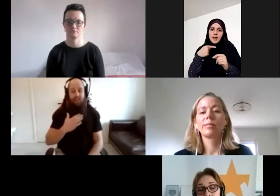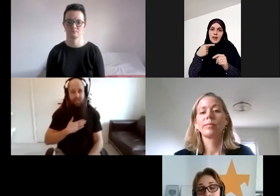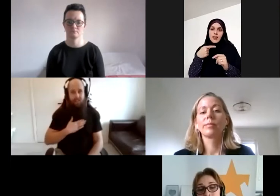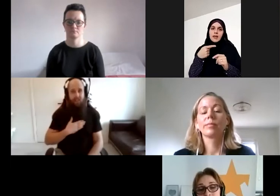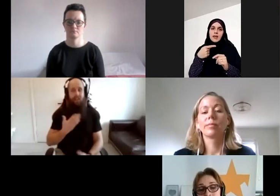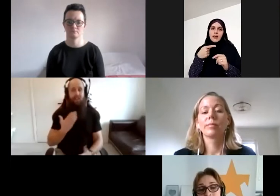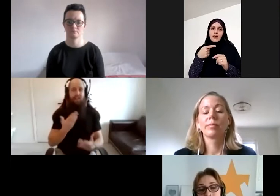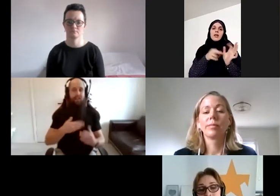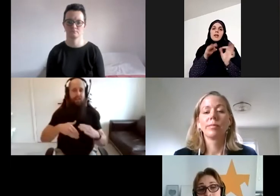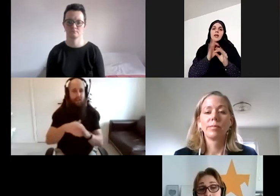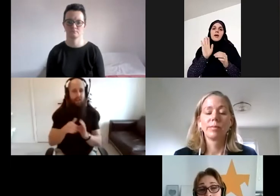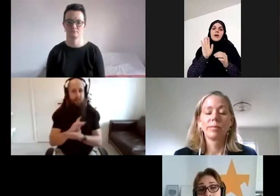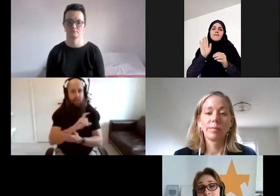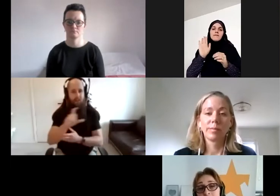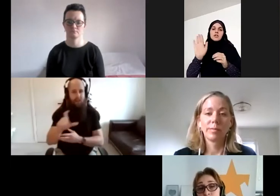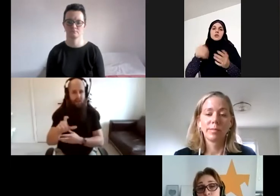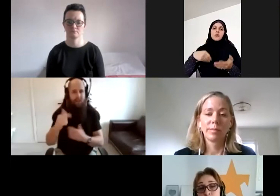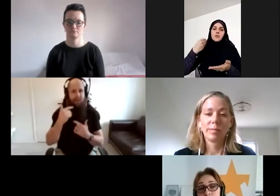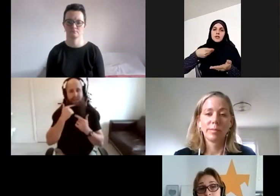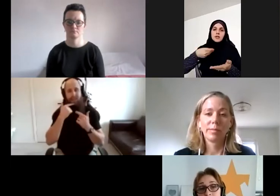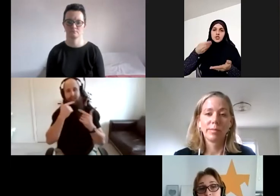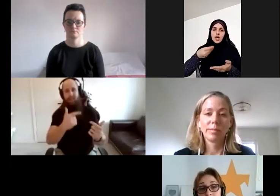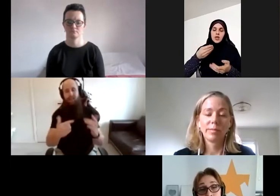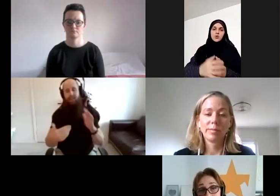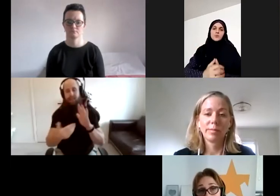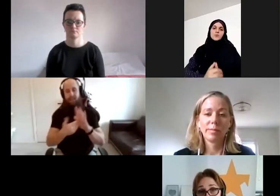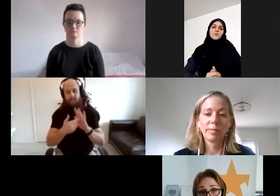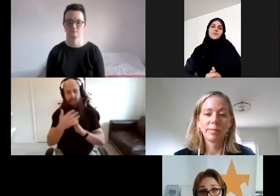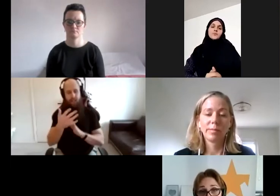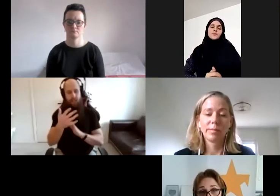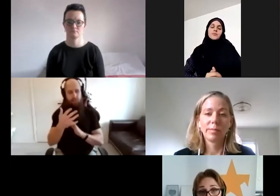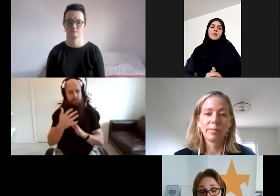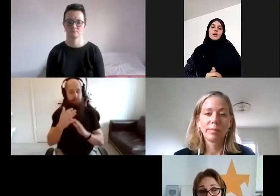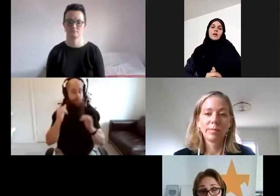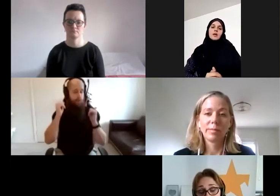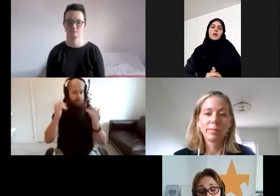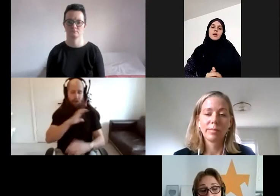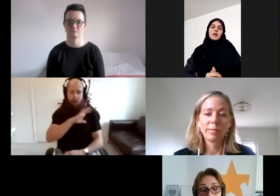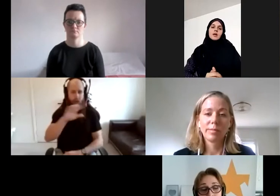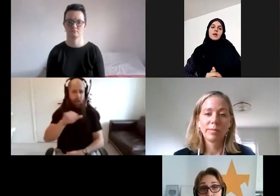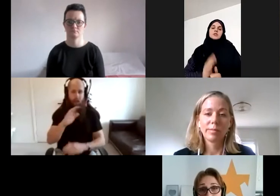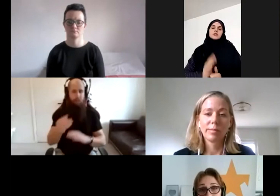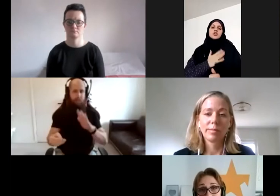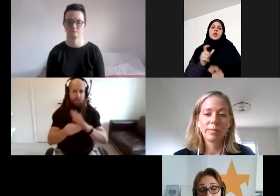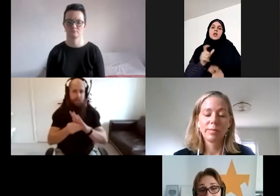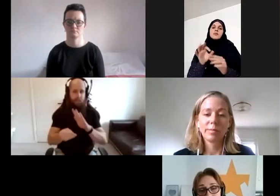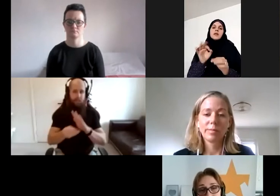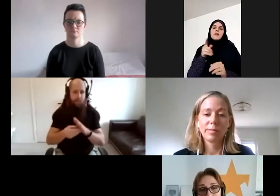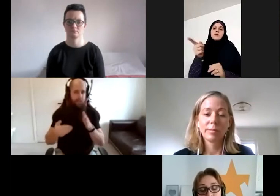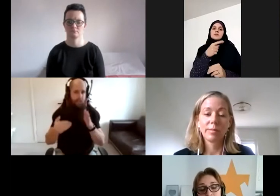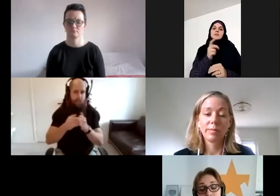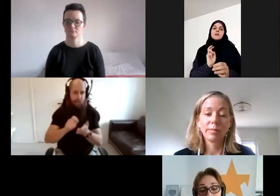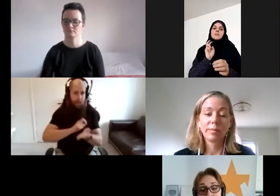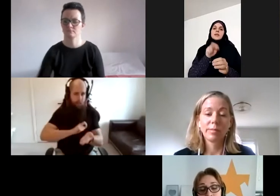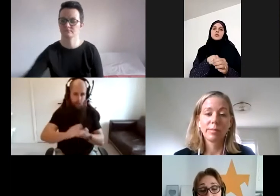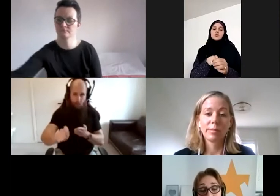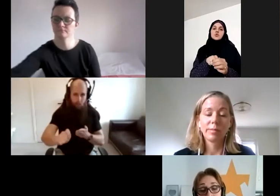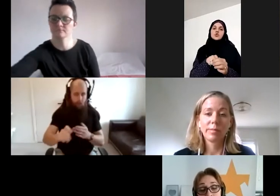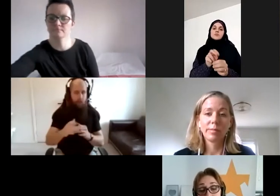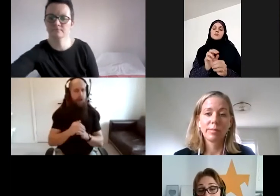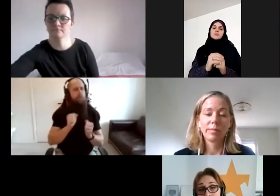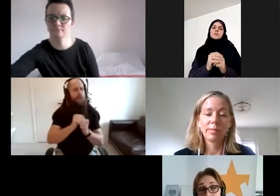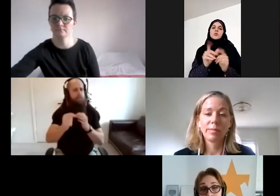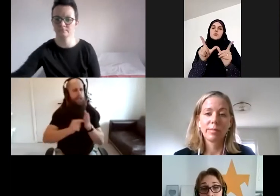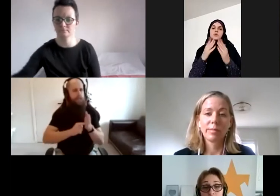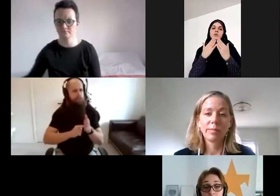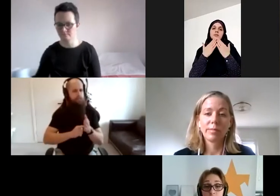you in thanking to, of course, all who give contribution to this report. But in particular,